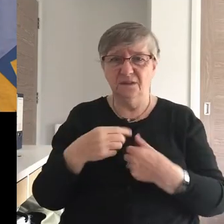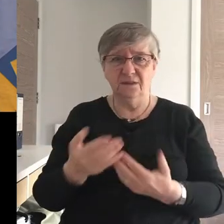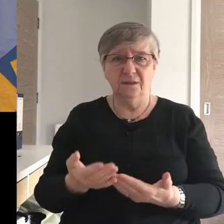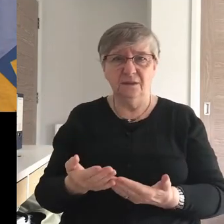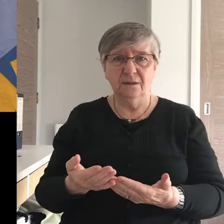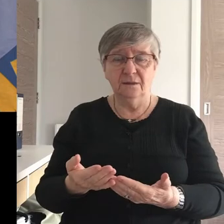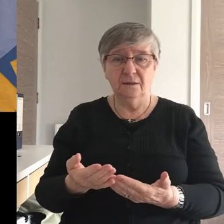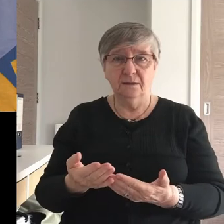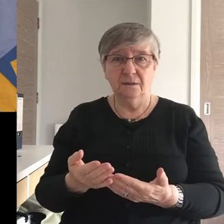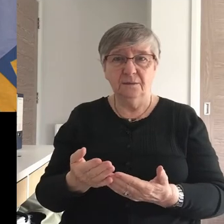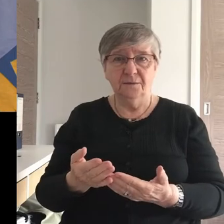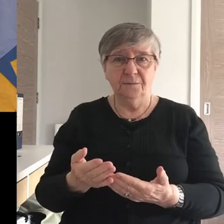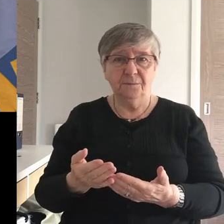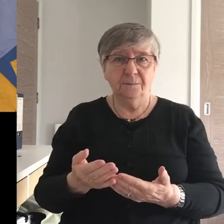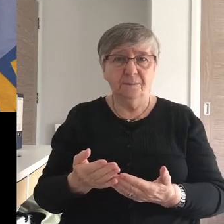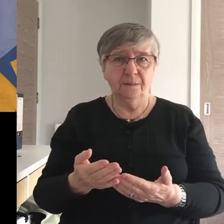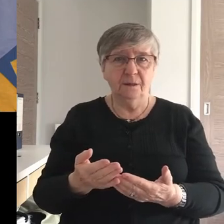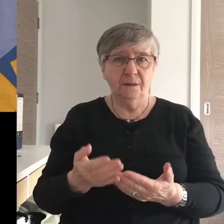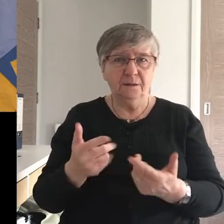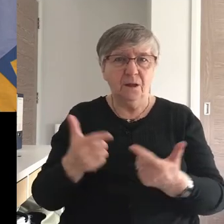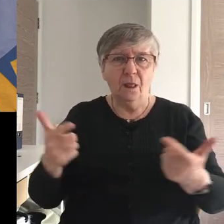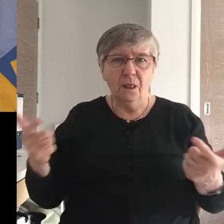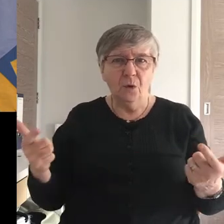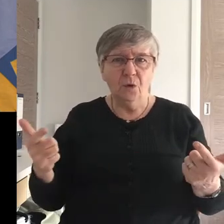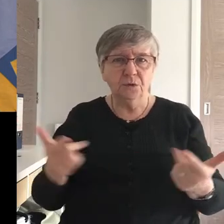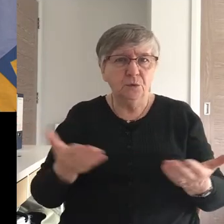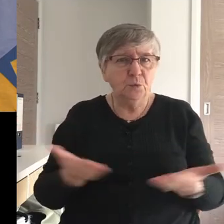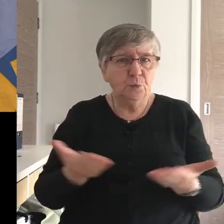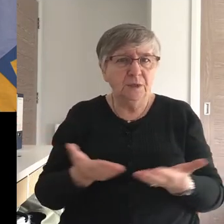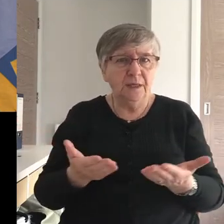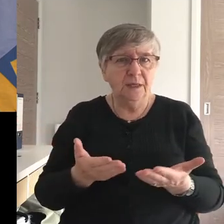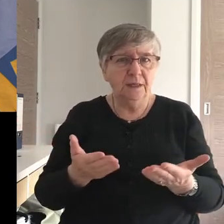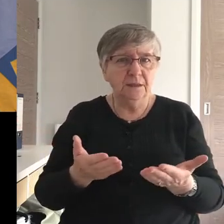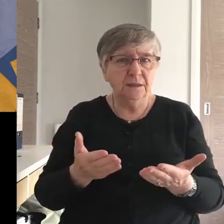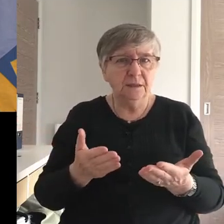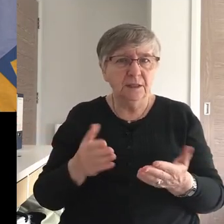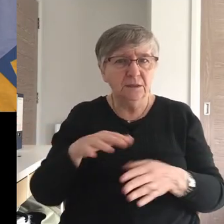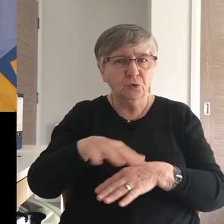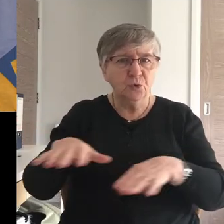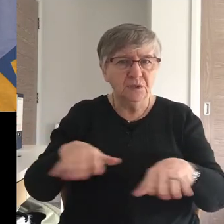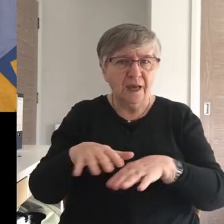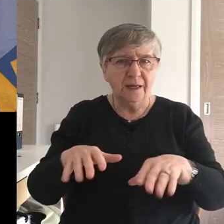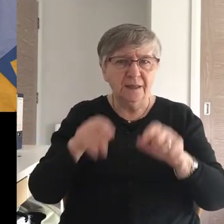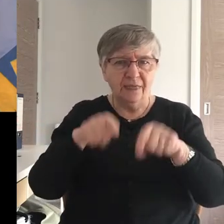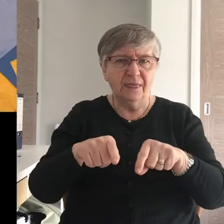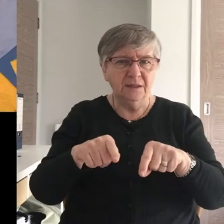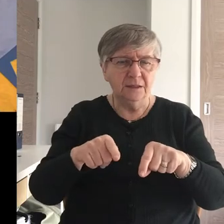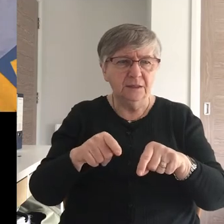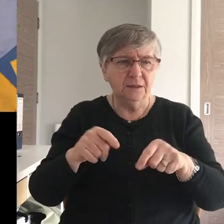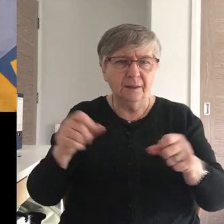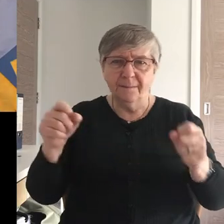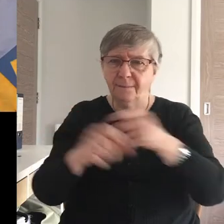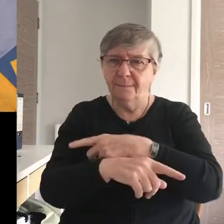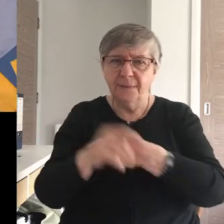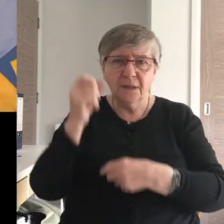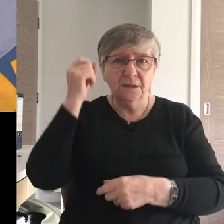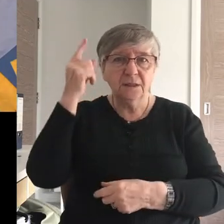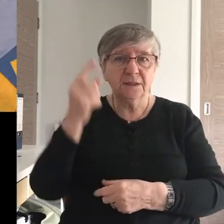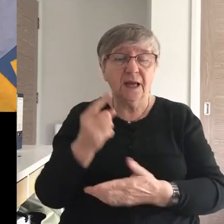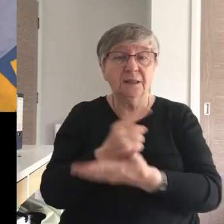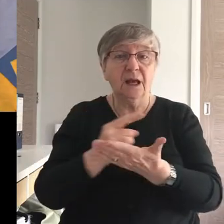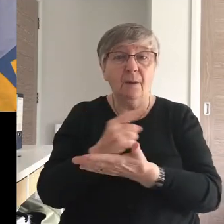And widespread in today's society is this kind of misunderstanding about being a